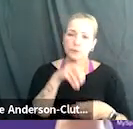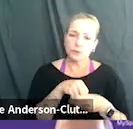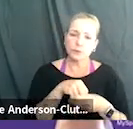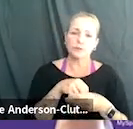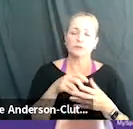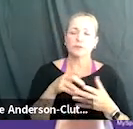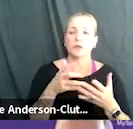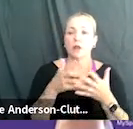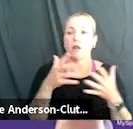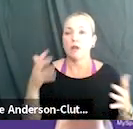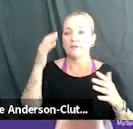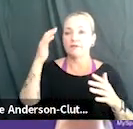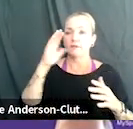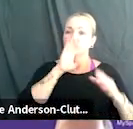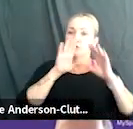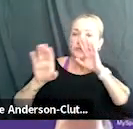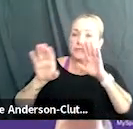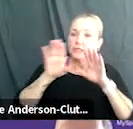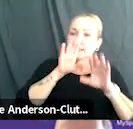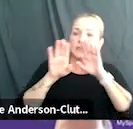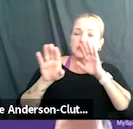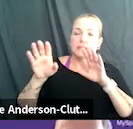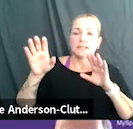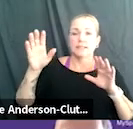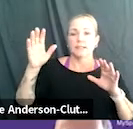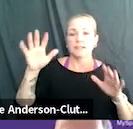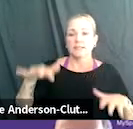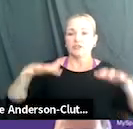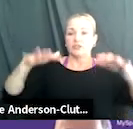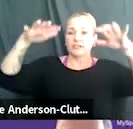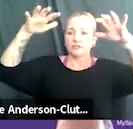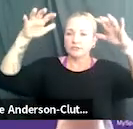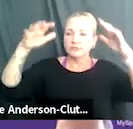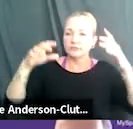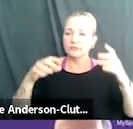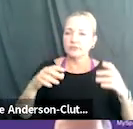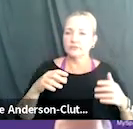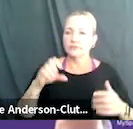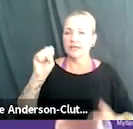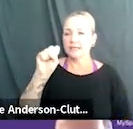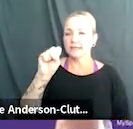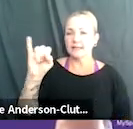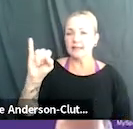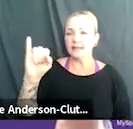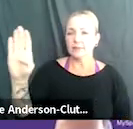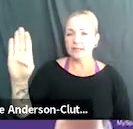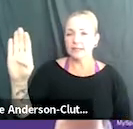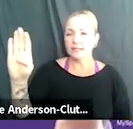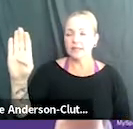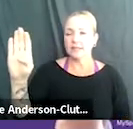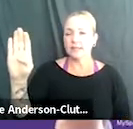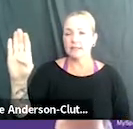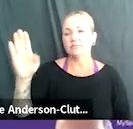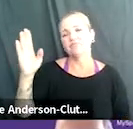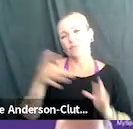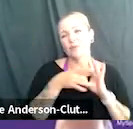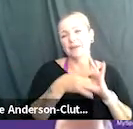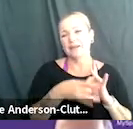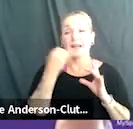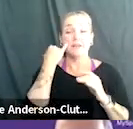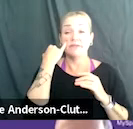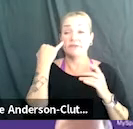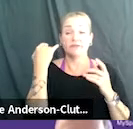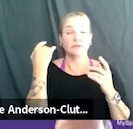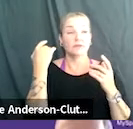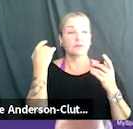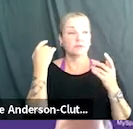had aggression and self-injurious behavior, usually with things not going as he expected or wanted. And this